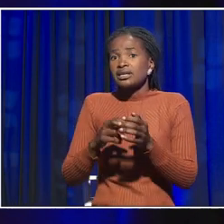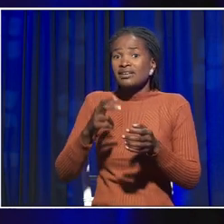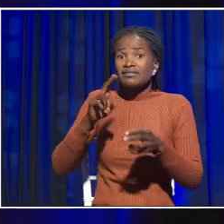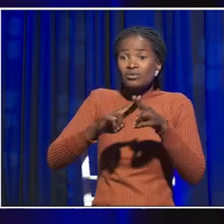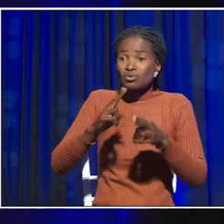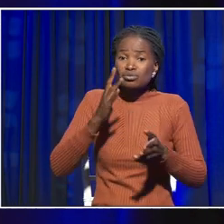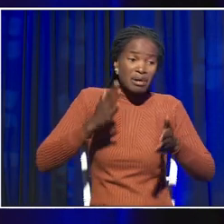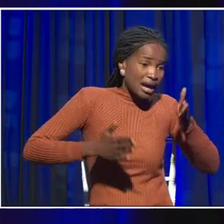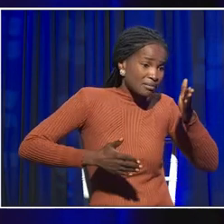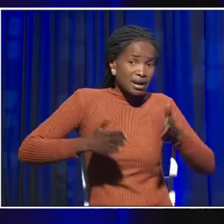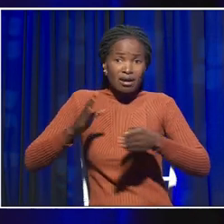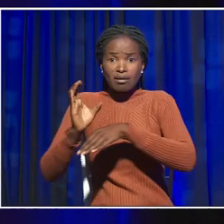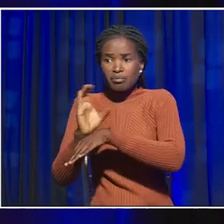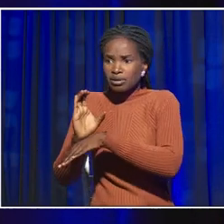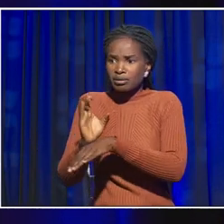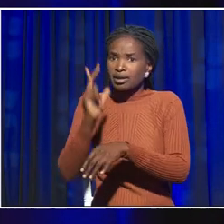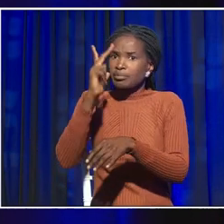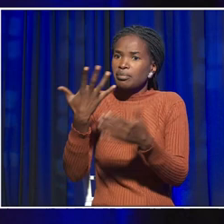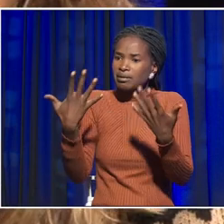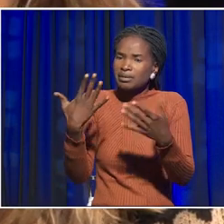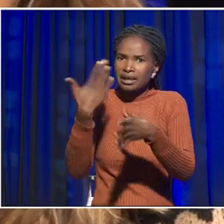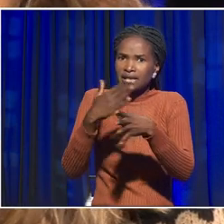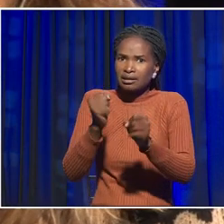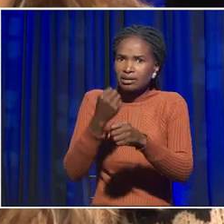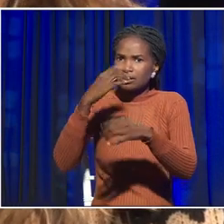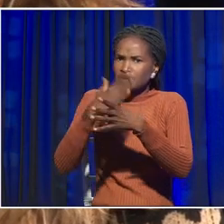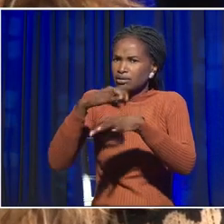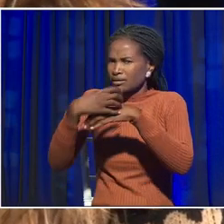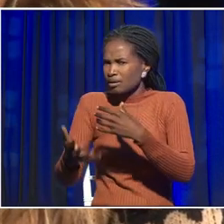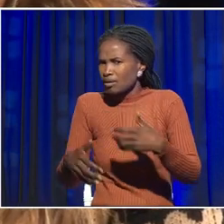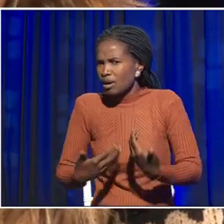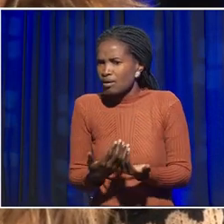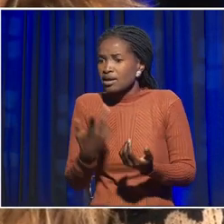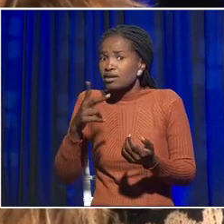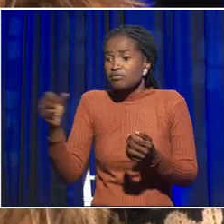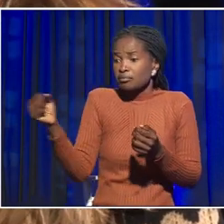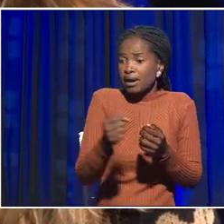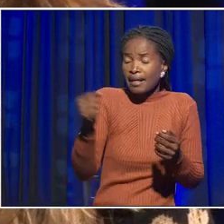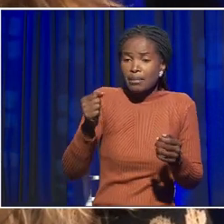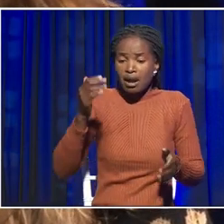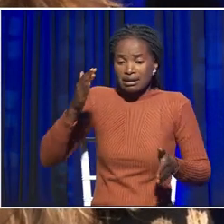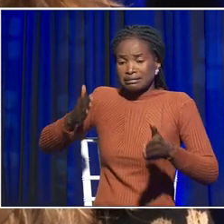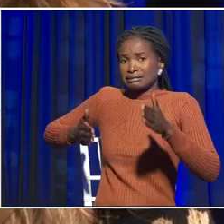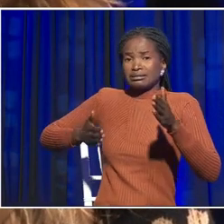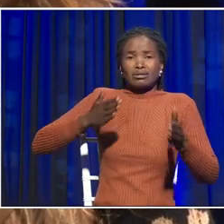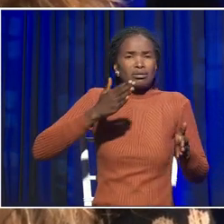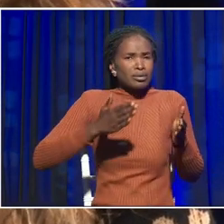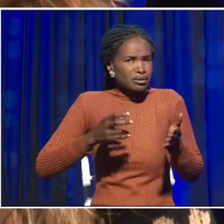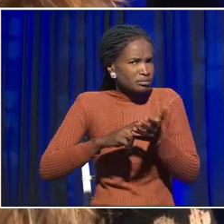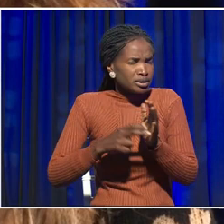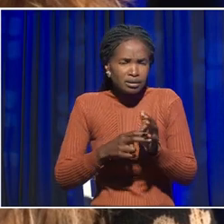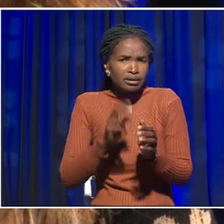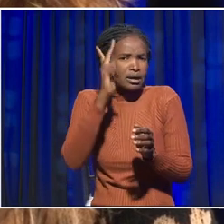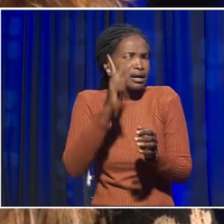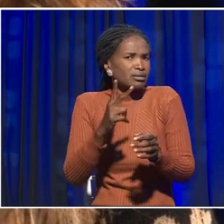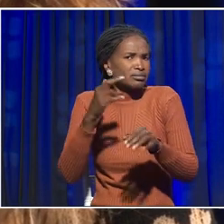future, or how does it work? I mean... Yeah, it's one of the questions that people usually advance with RPA, you know,